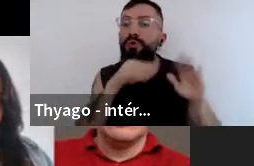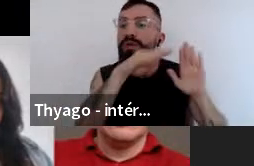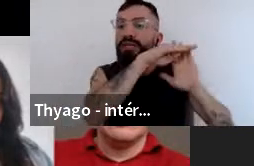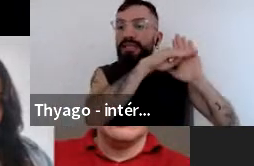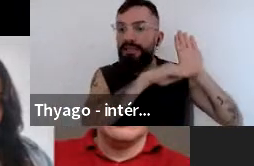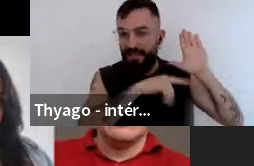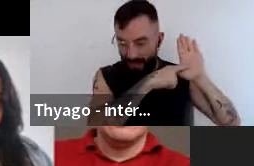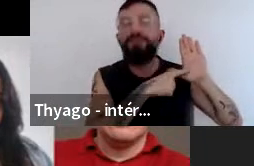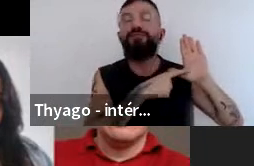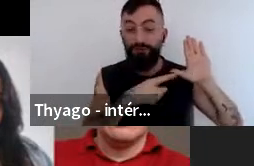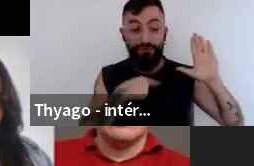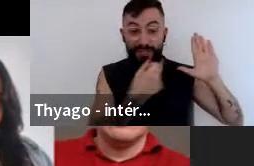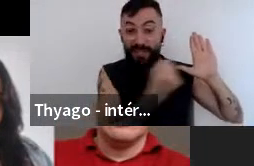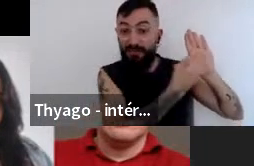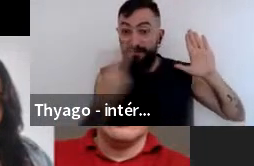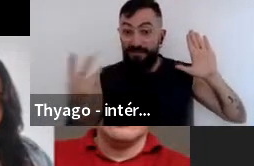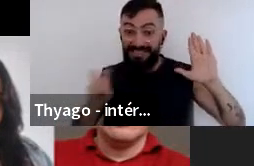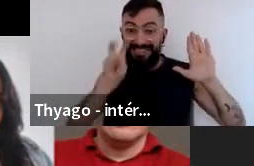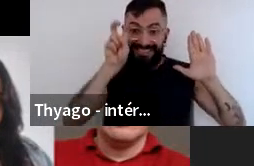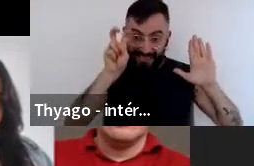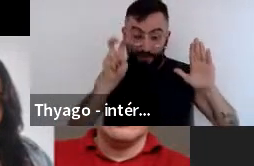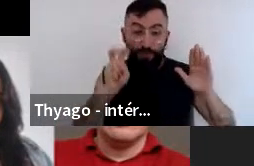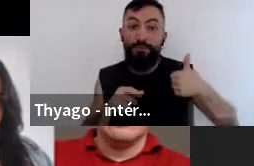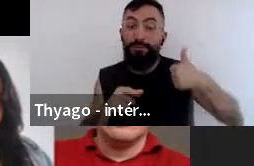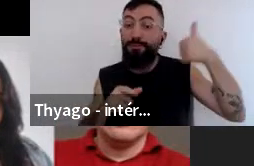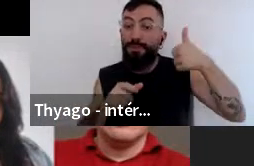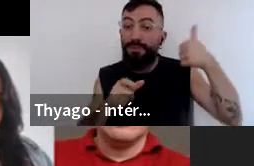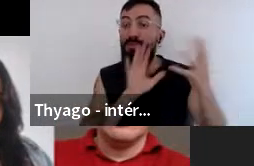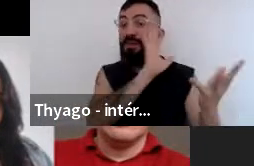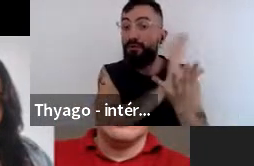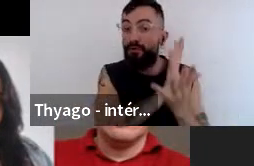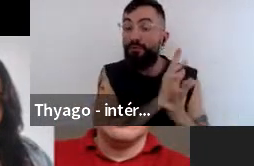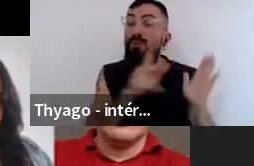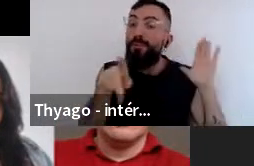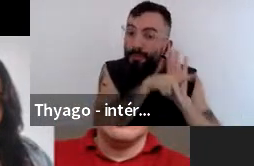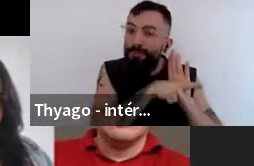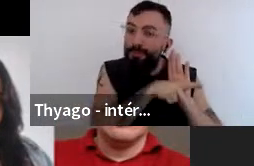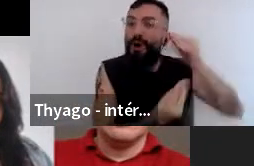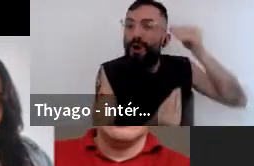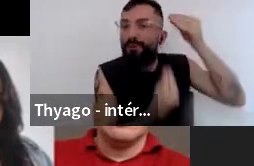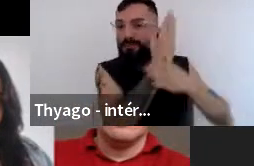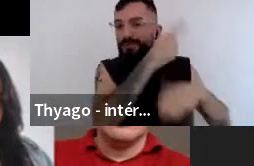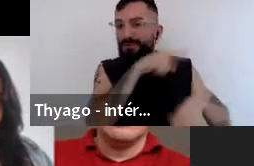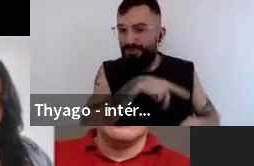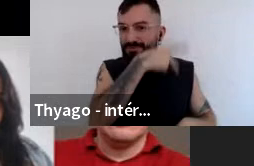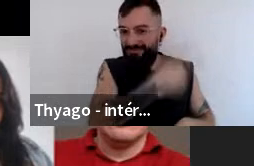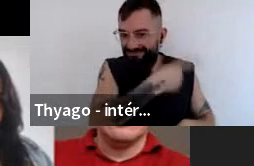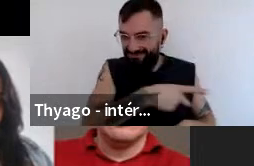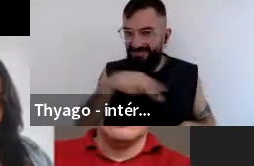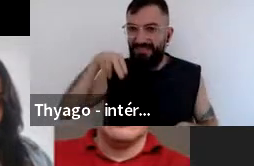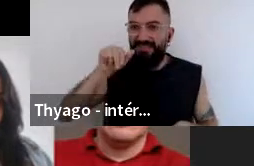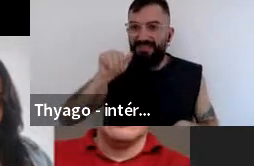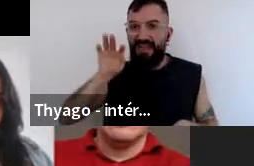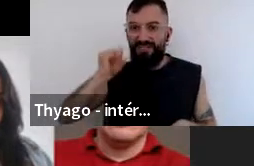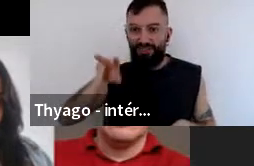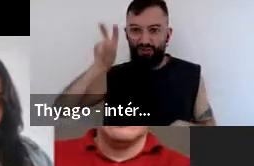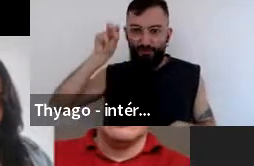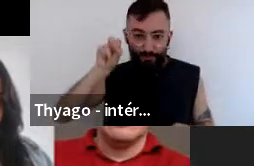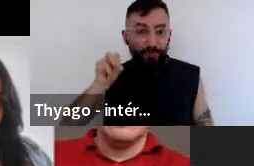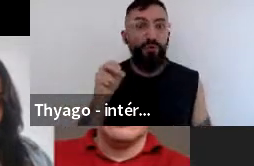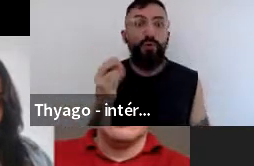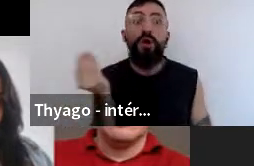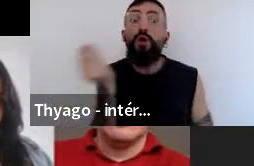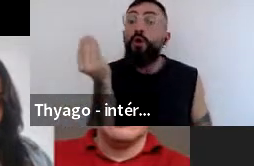categories. So the first one, native, that refers to signs which we could